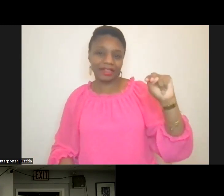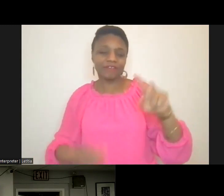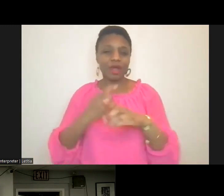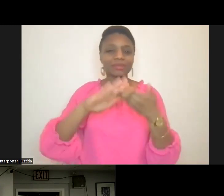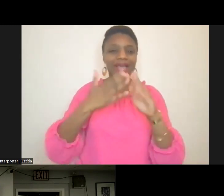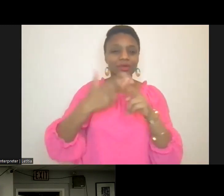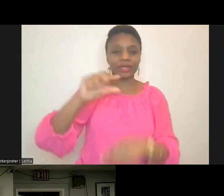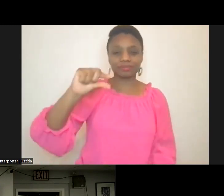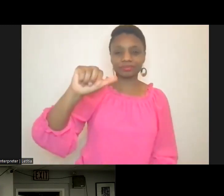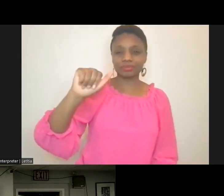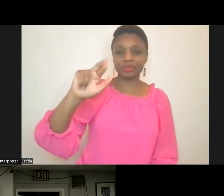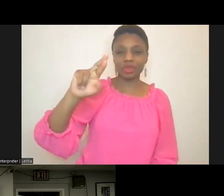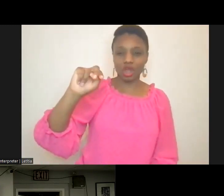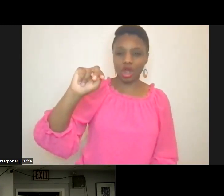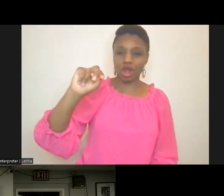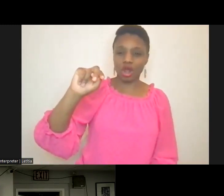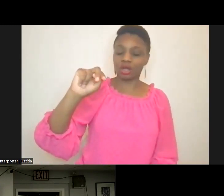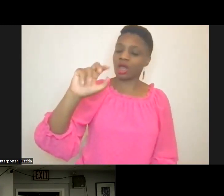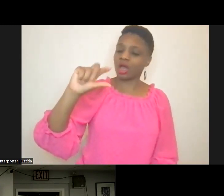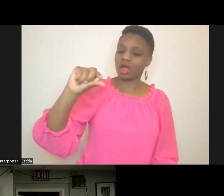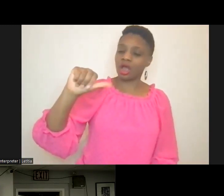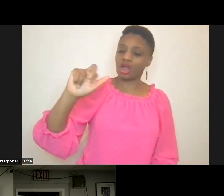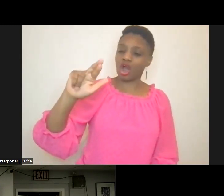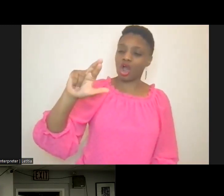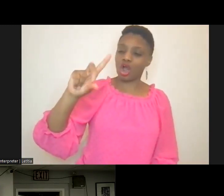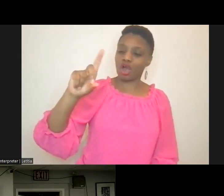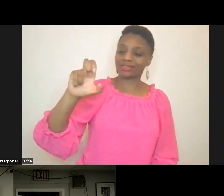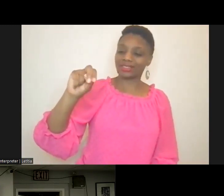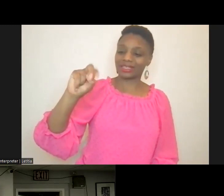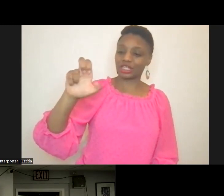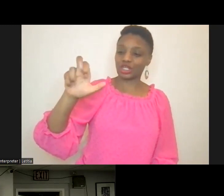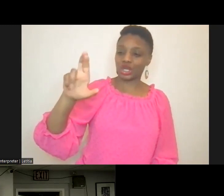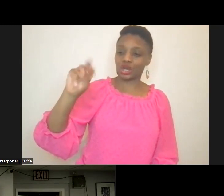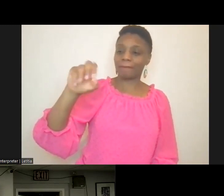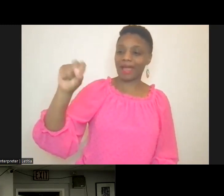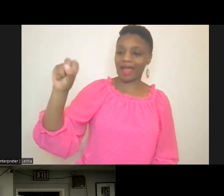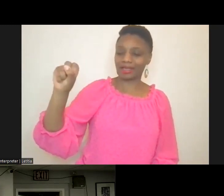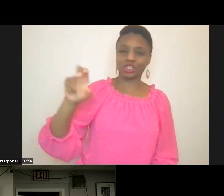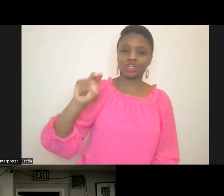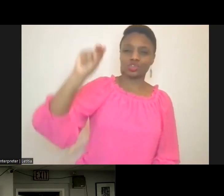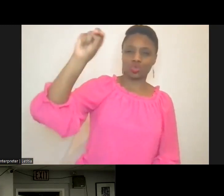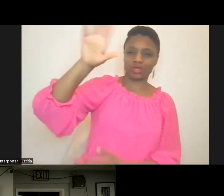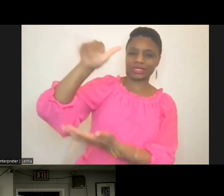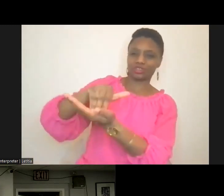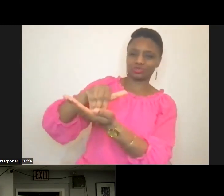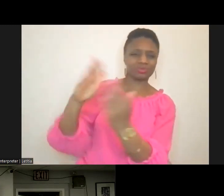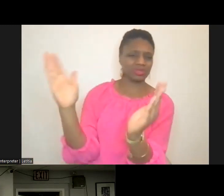And Gardner, Massachusetts is a small city in north central Mass. And